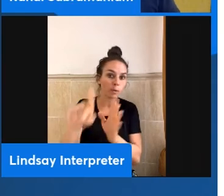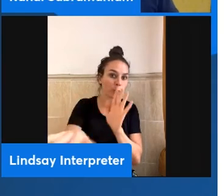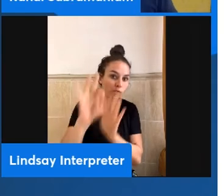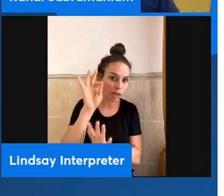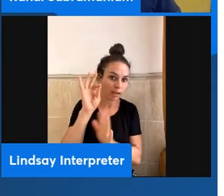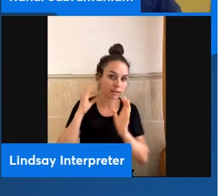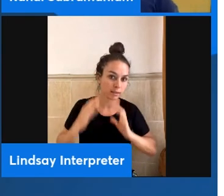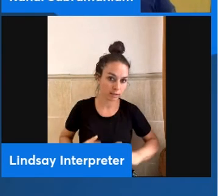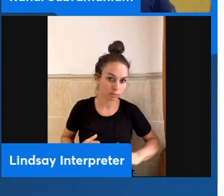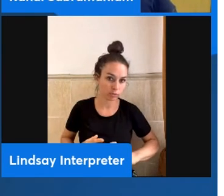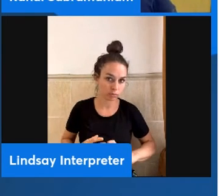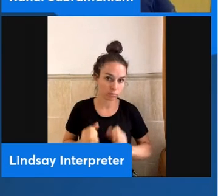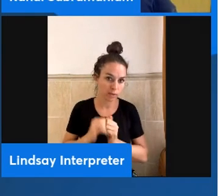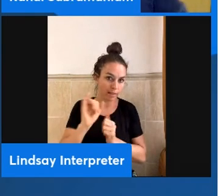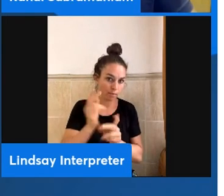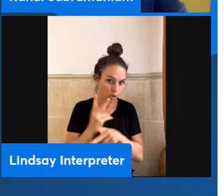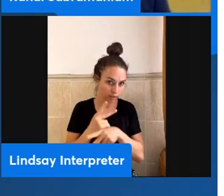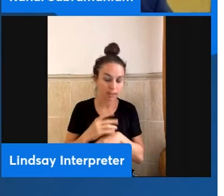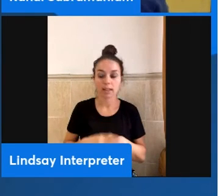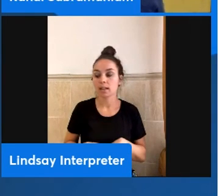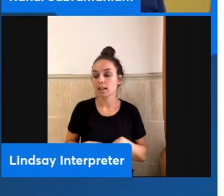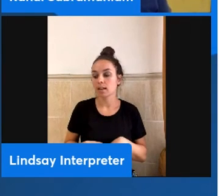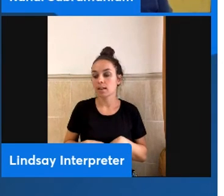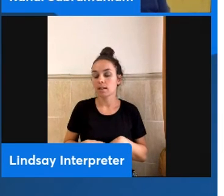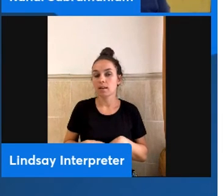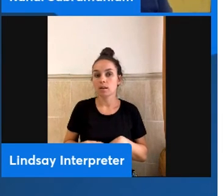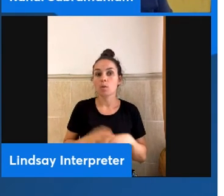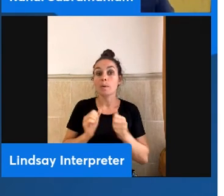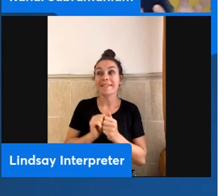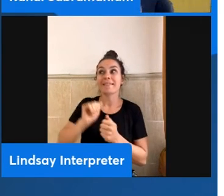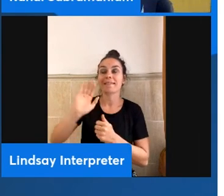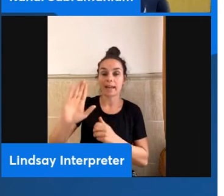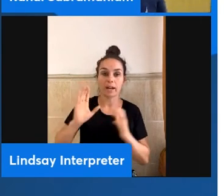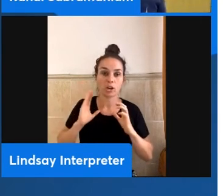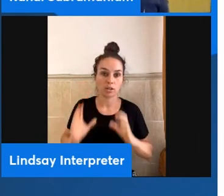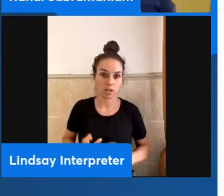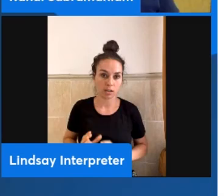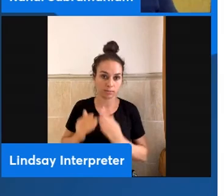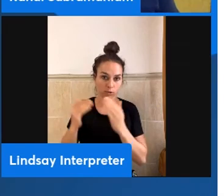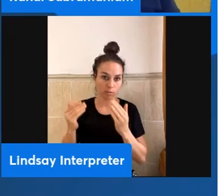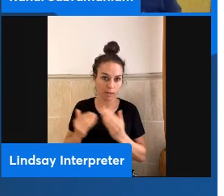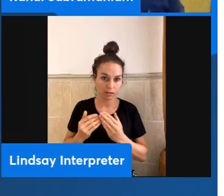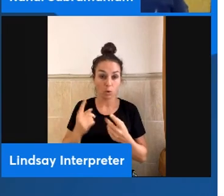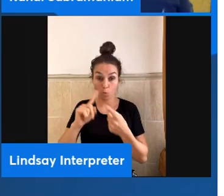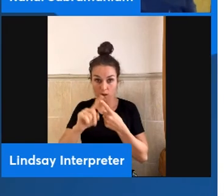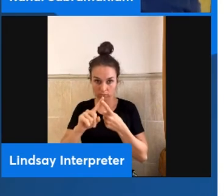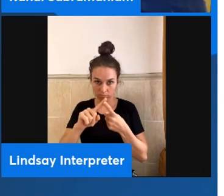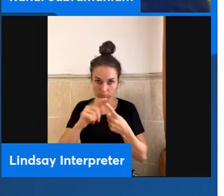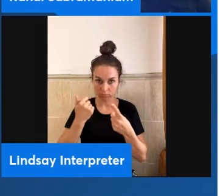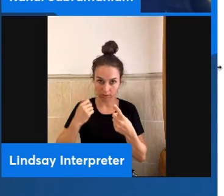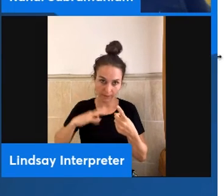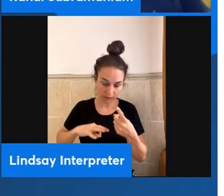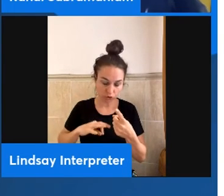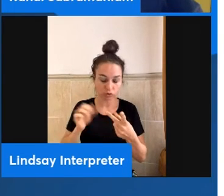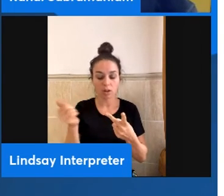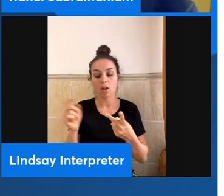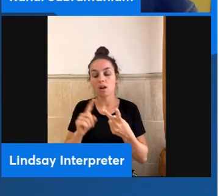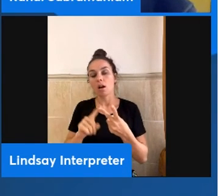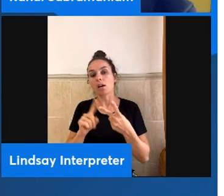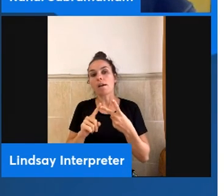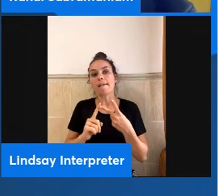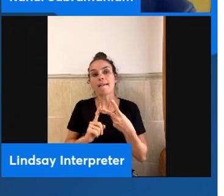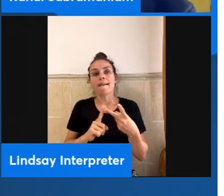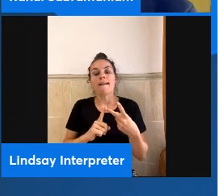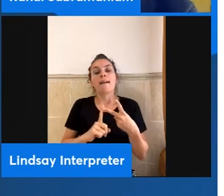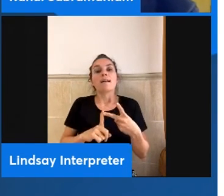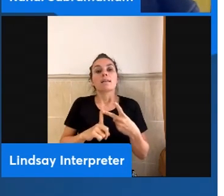your products within their customer base. So that's one advantage. But the second advantage also is for a